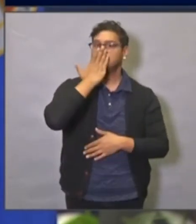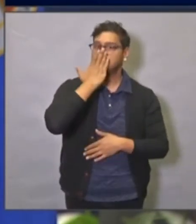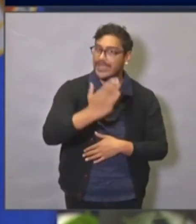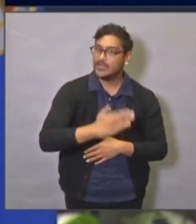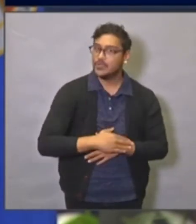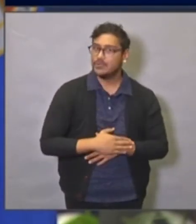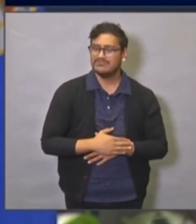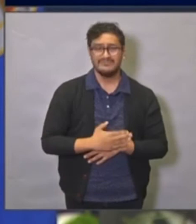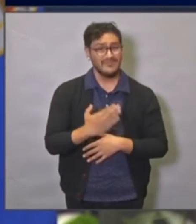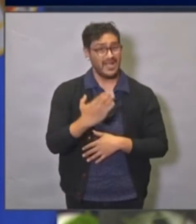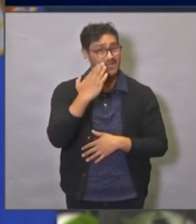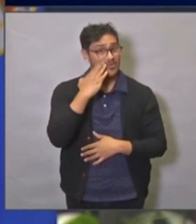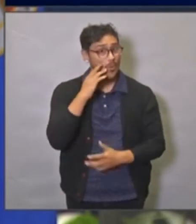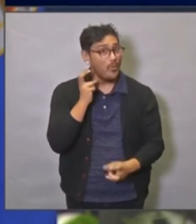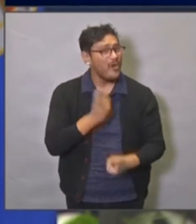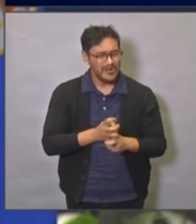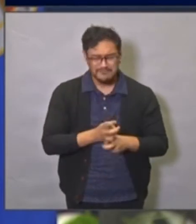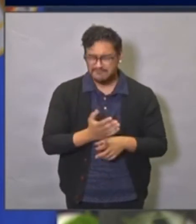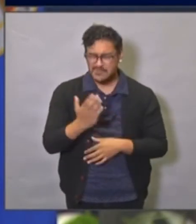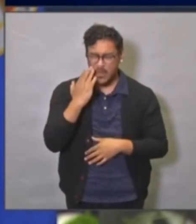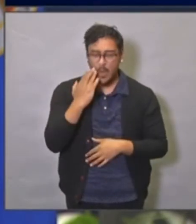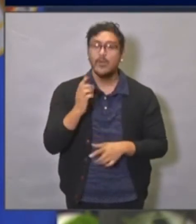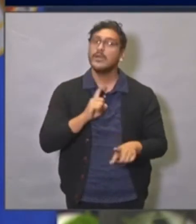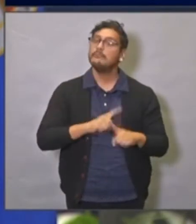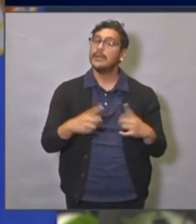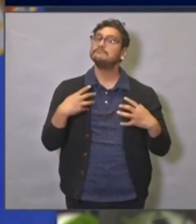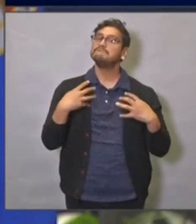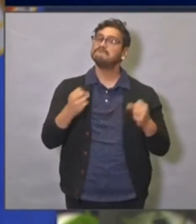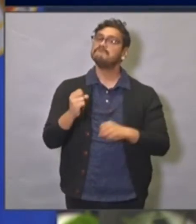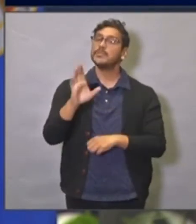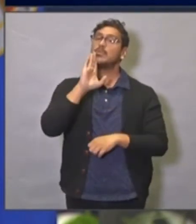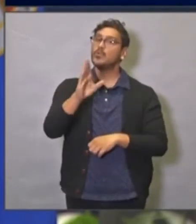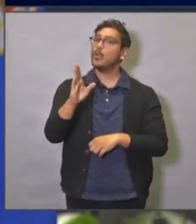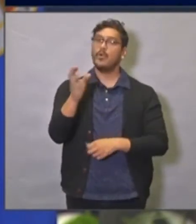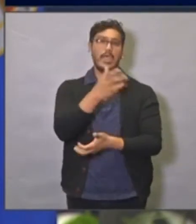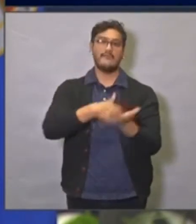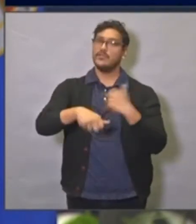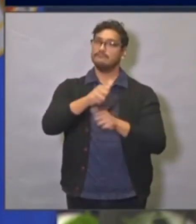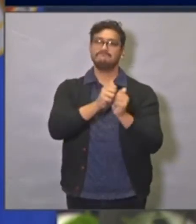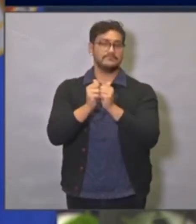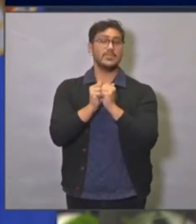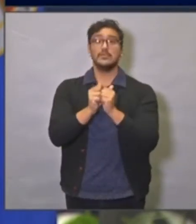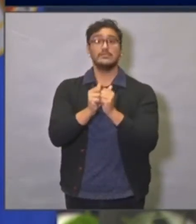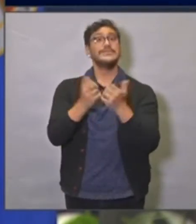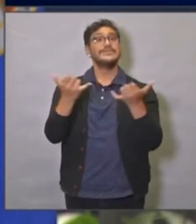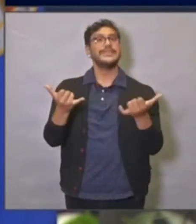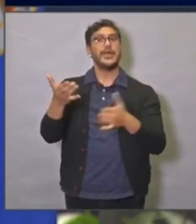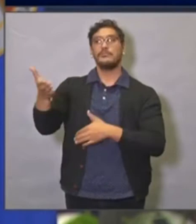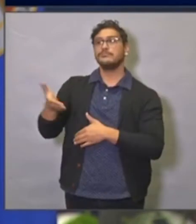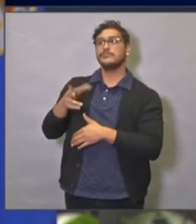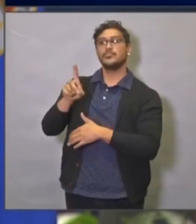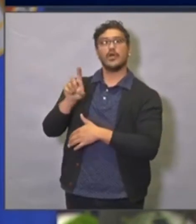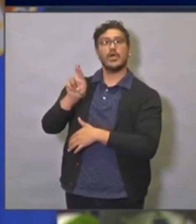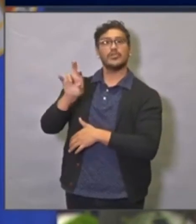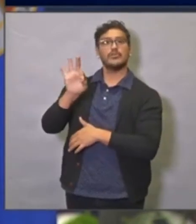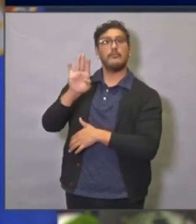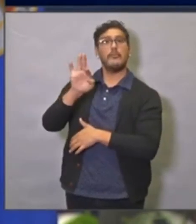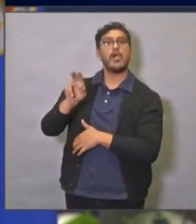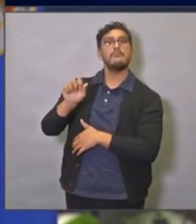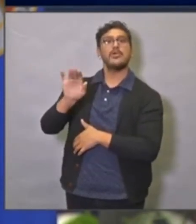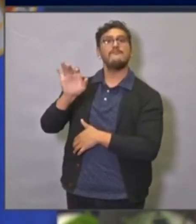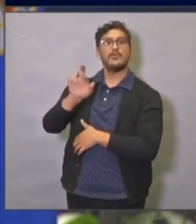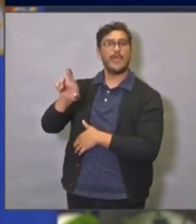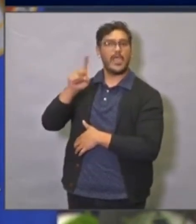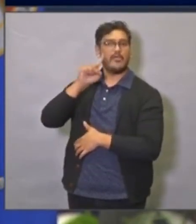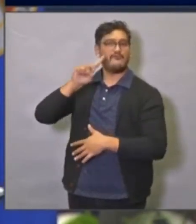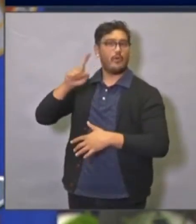it is difficult, but I'm confident that we can do it together. With that, I would like to invite Dr. Barbara Ferrer up to give the daily count. Thank